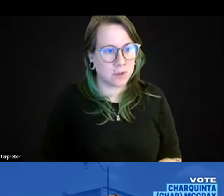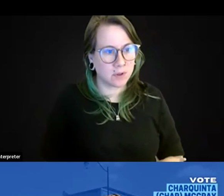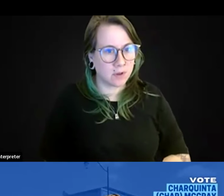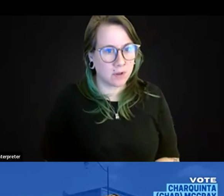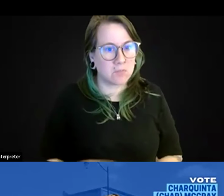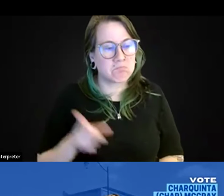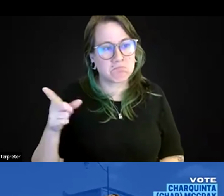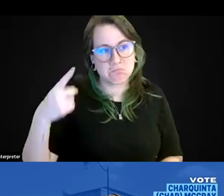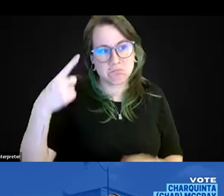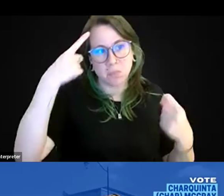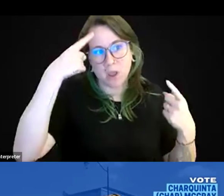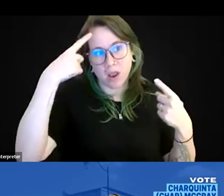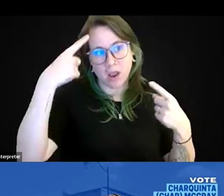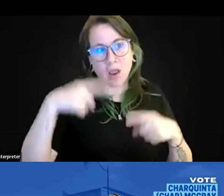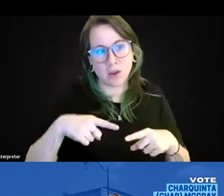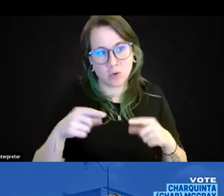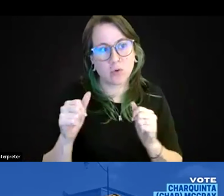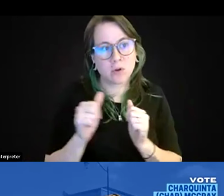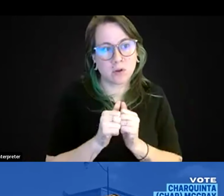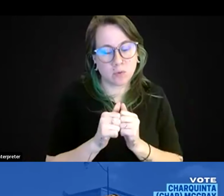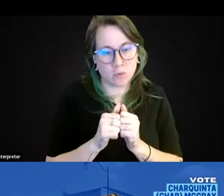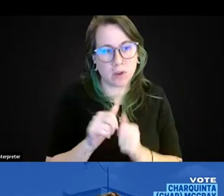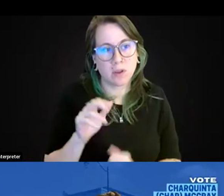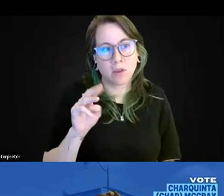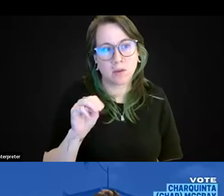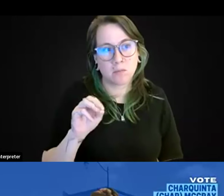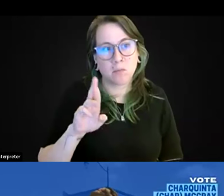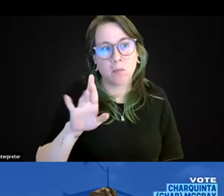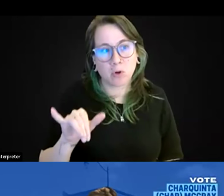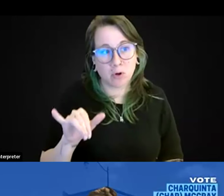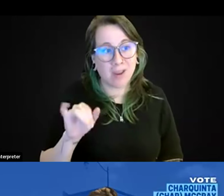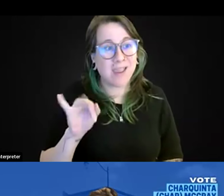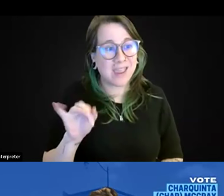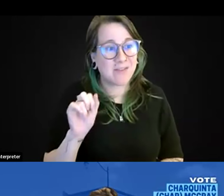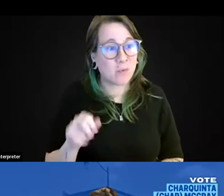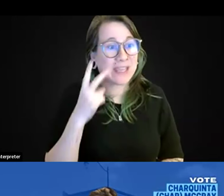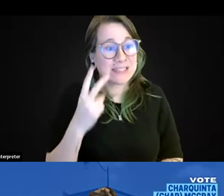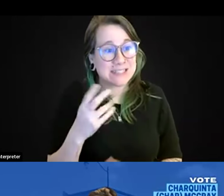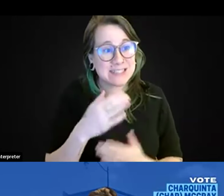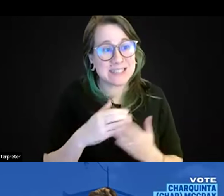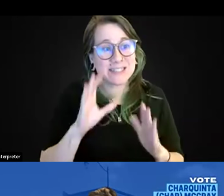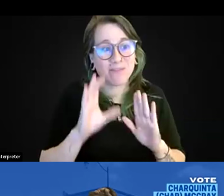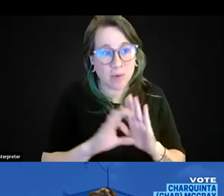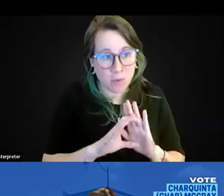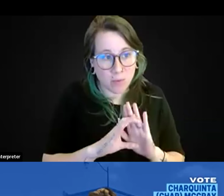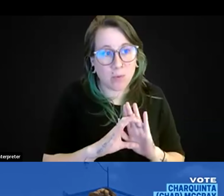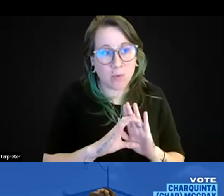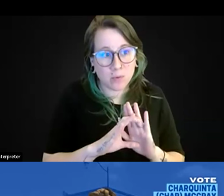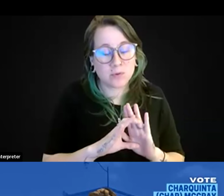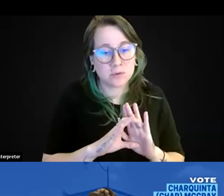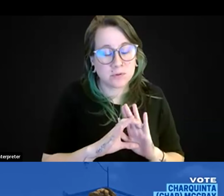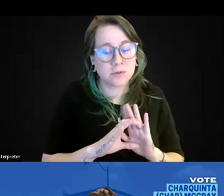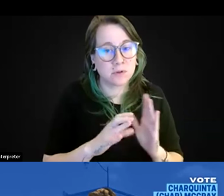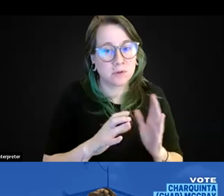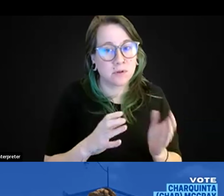I agree with Commissioner McCray. If we can see some photos